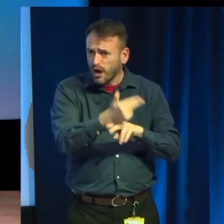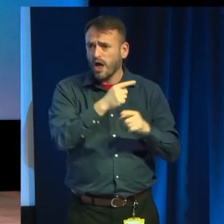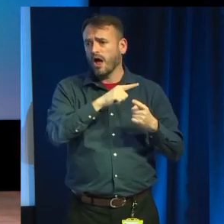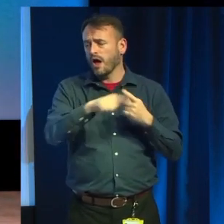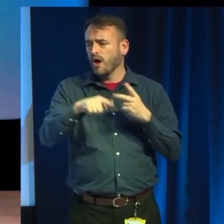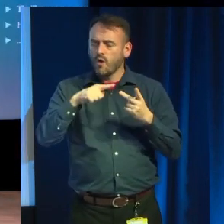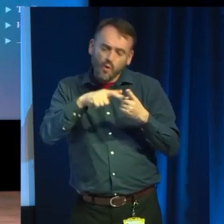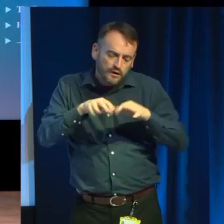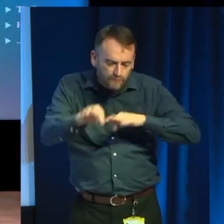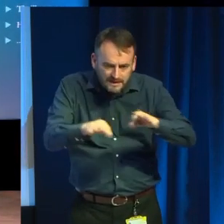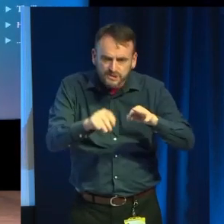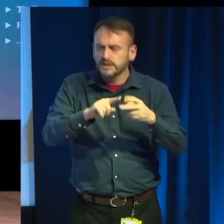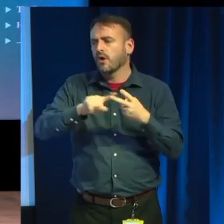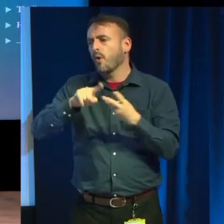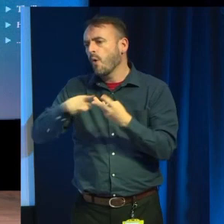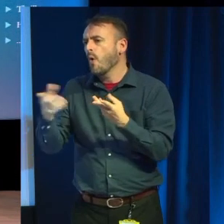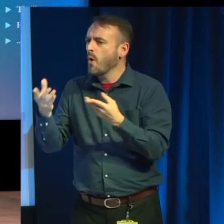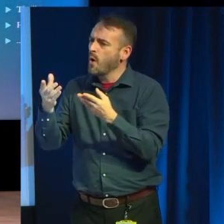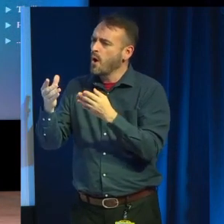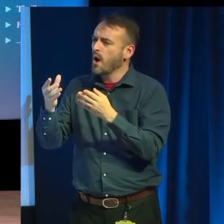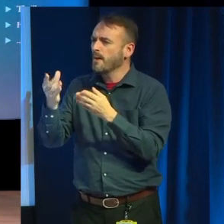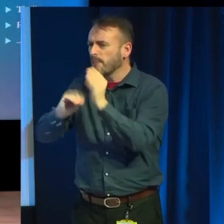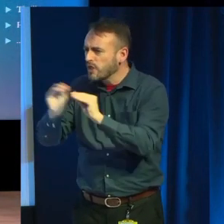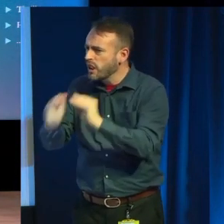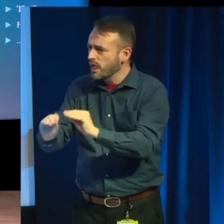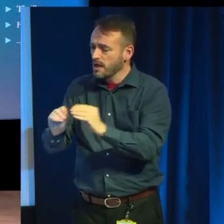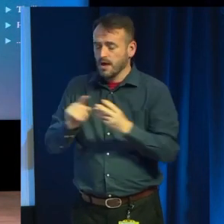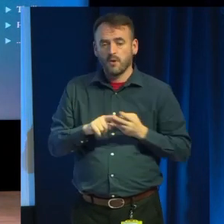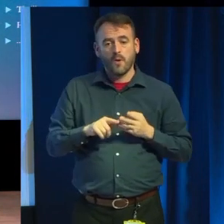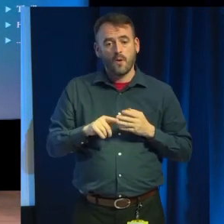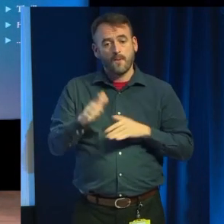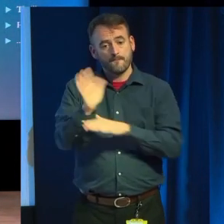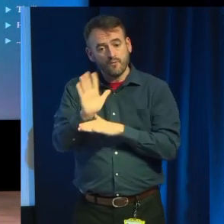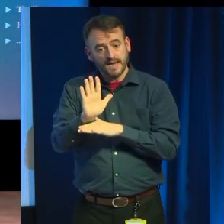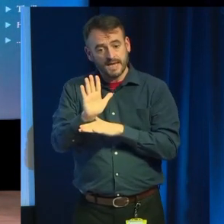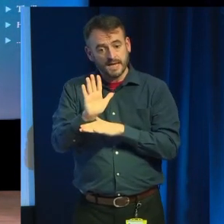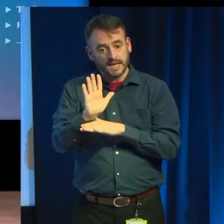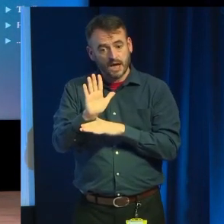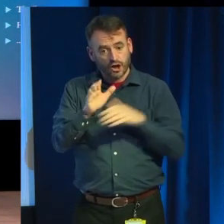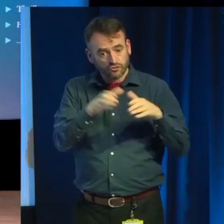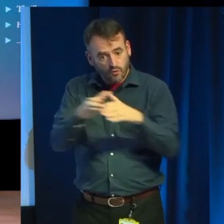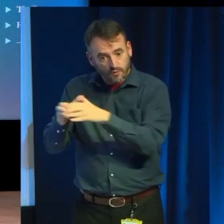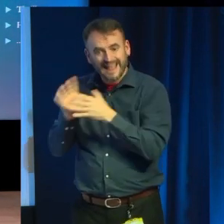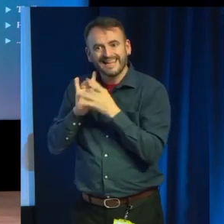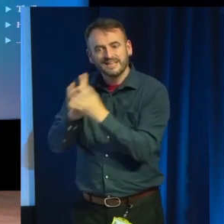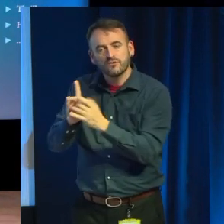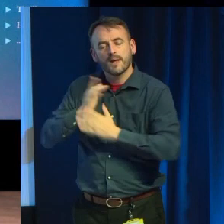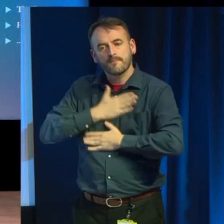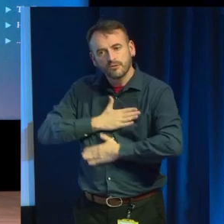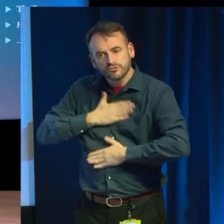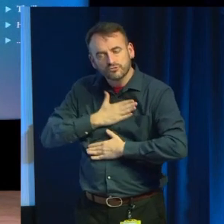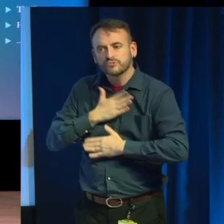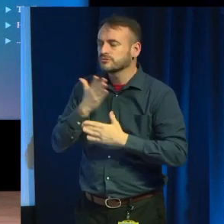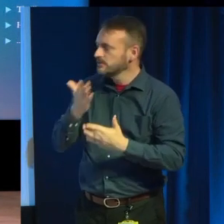And at the same time, movie genres are different, and they're based on an emotion that the person experiences while they're watching